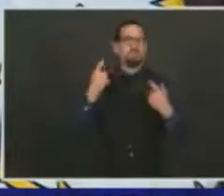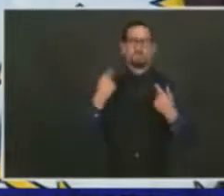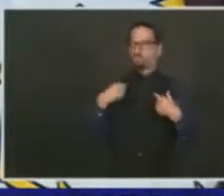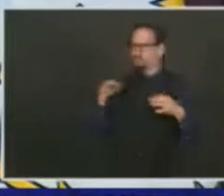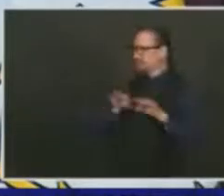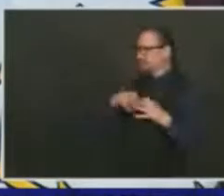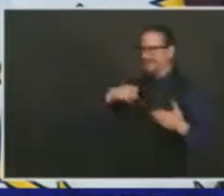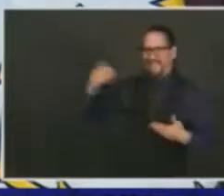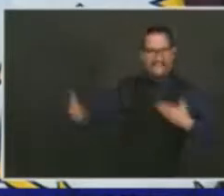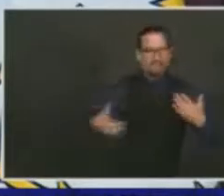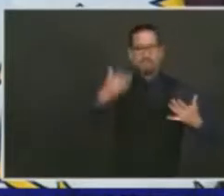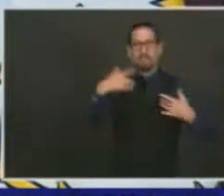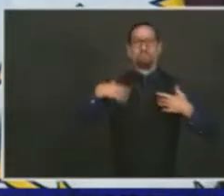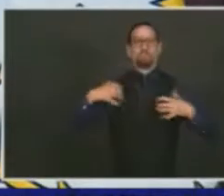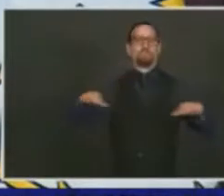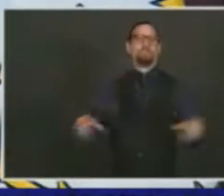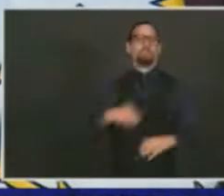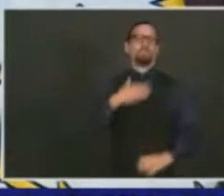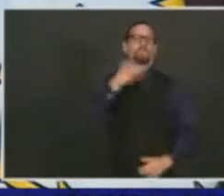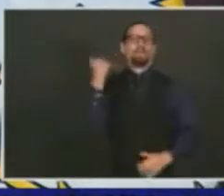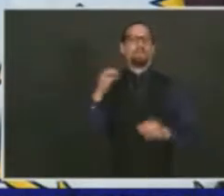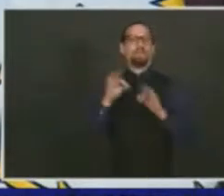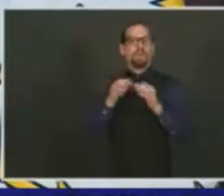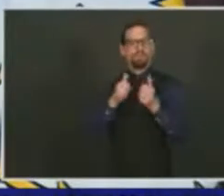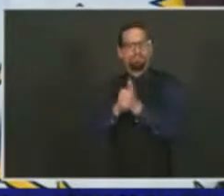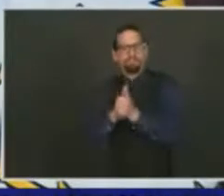continue to work as hard as we know how to work.